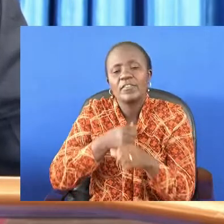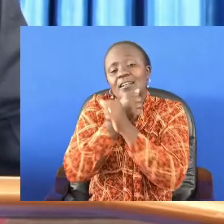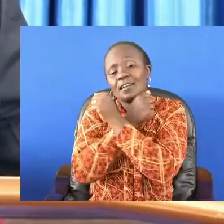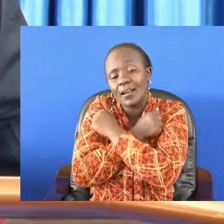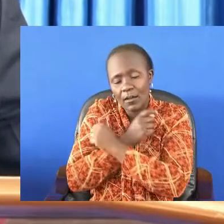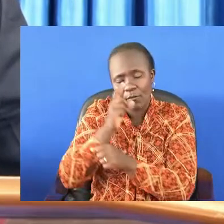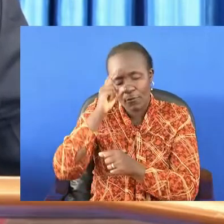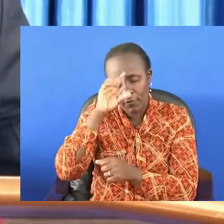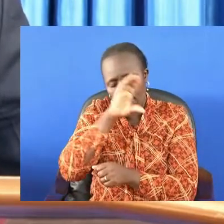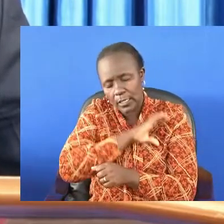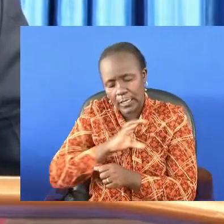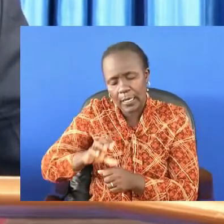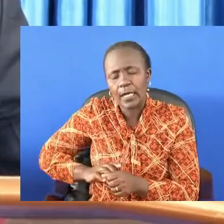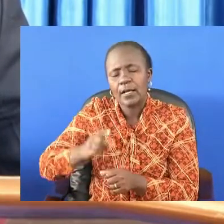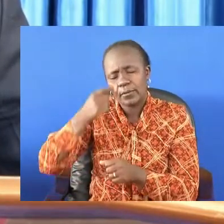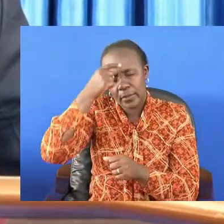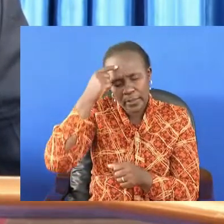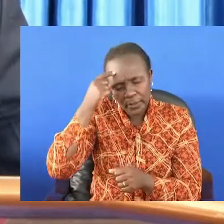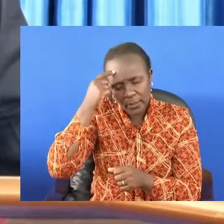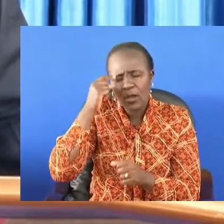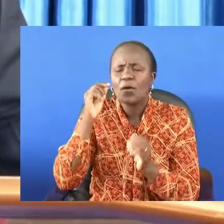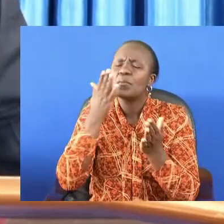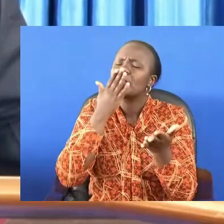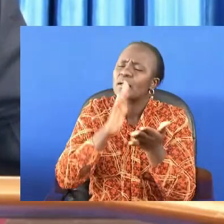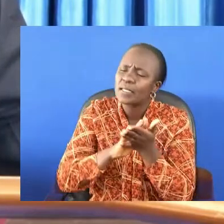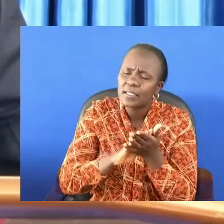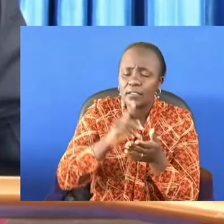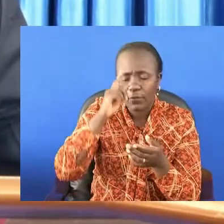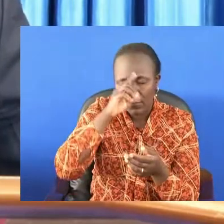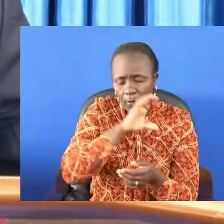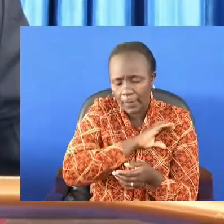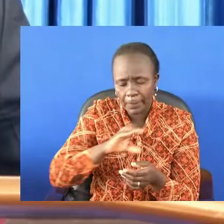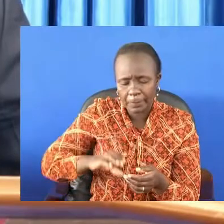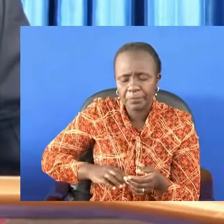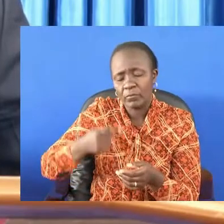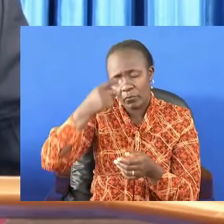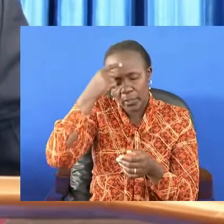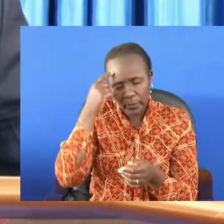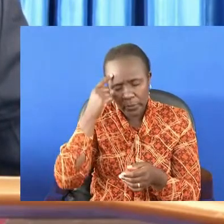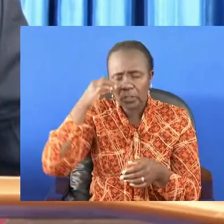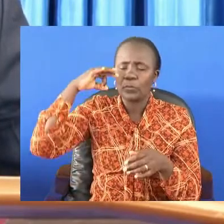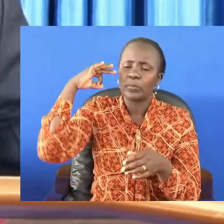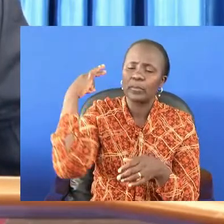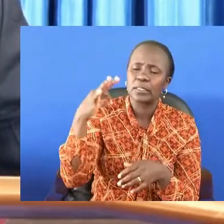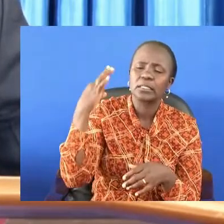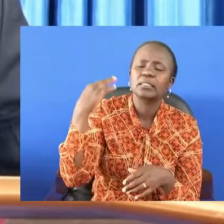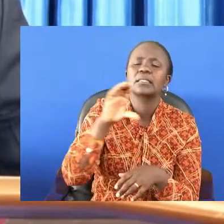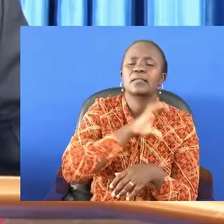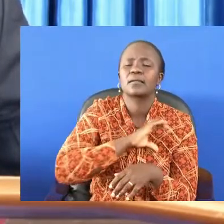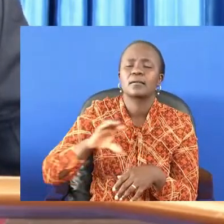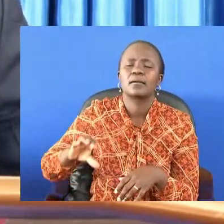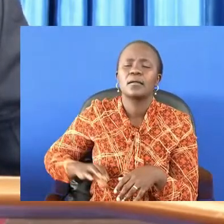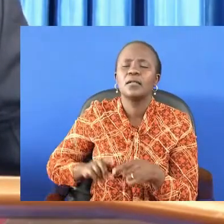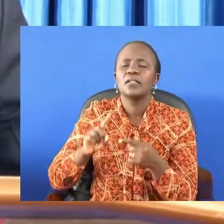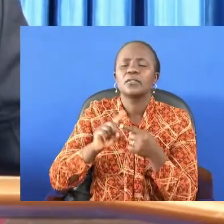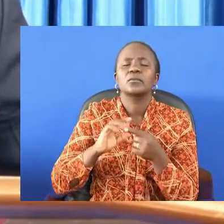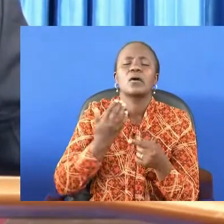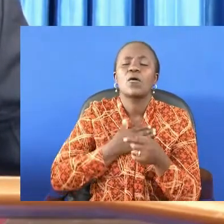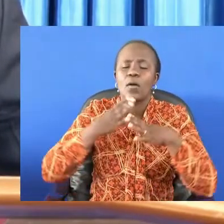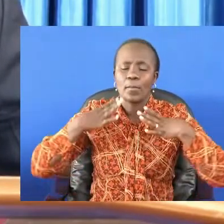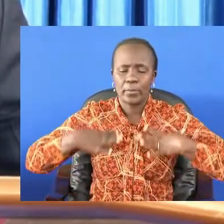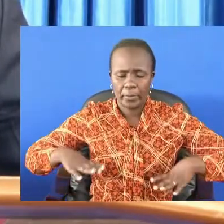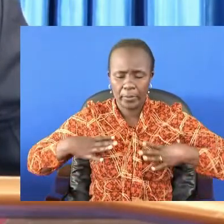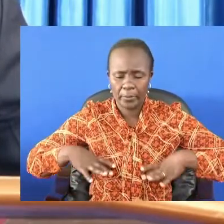passion for Christ, because of having praises for Christ, and because of preaching Christ to our